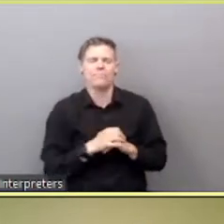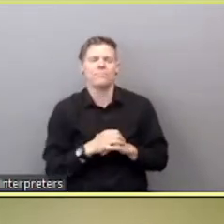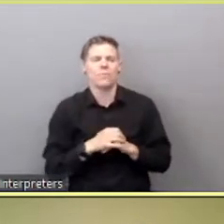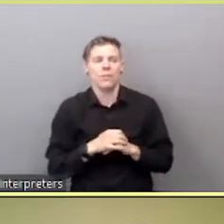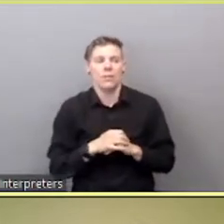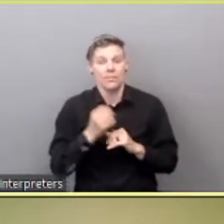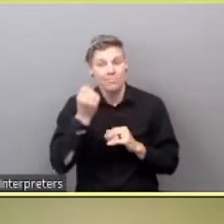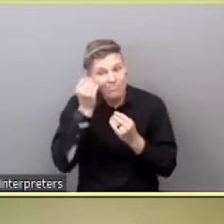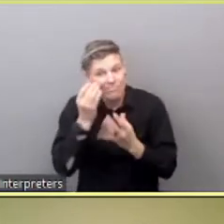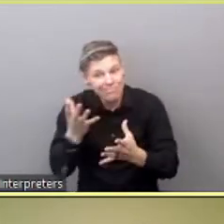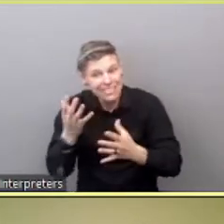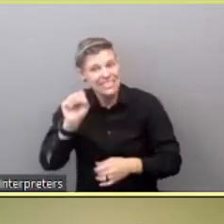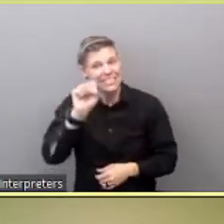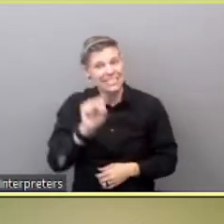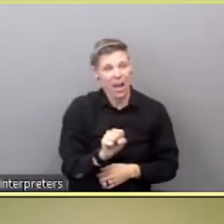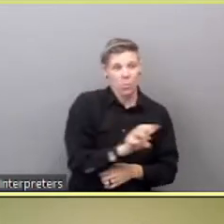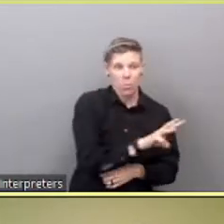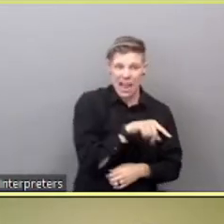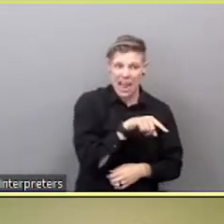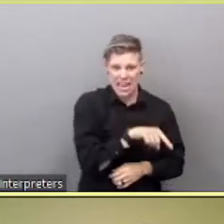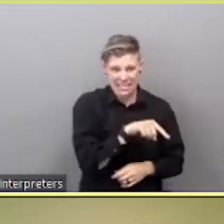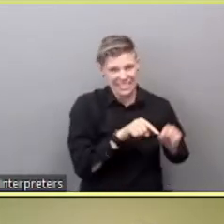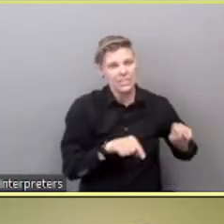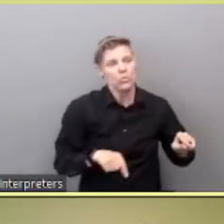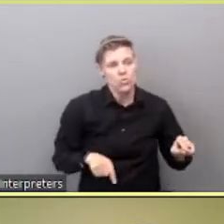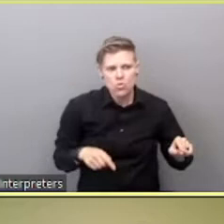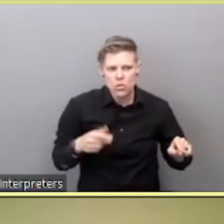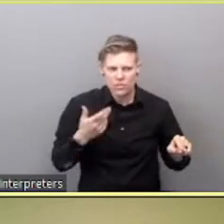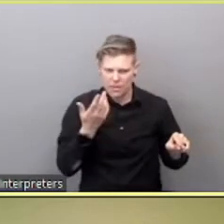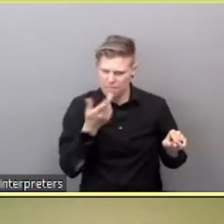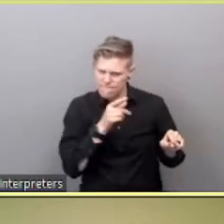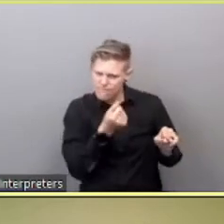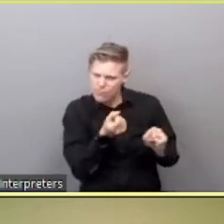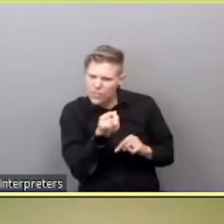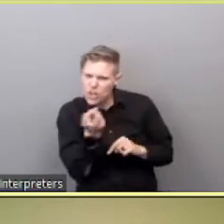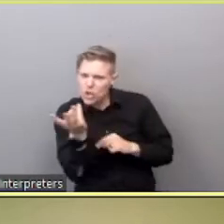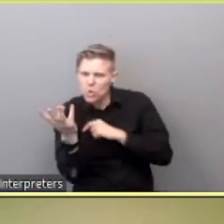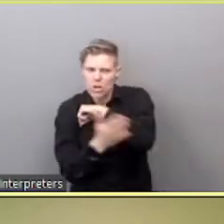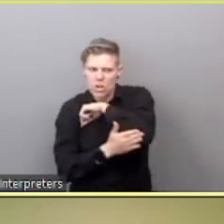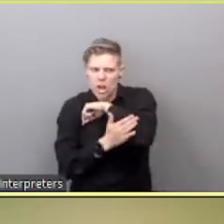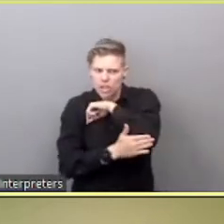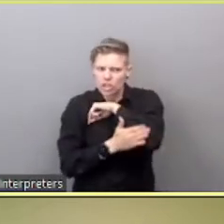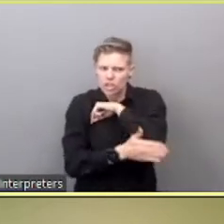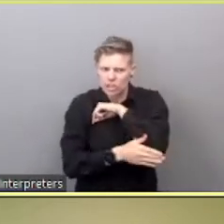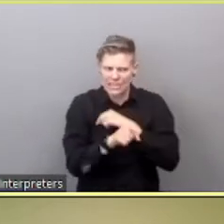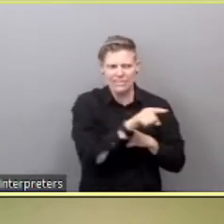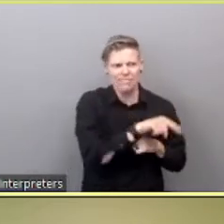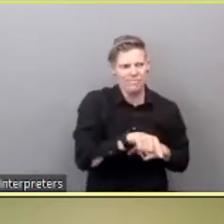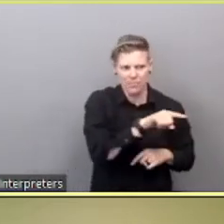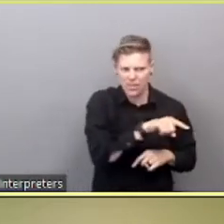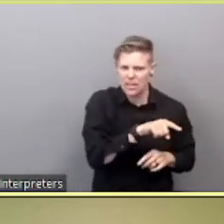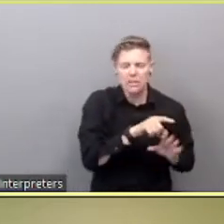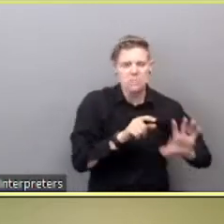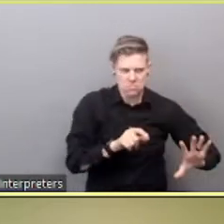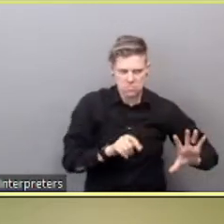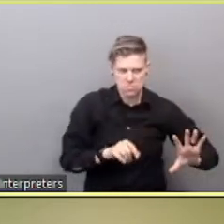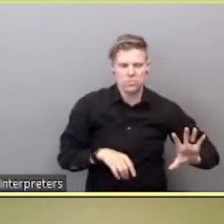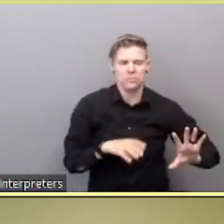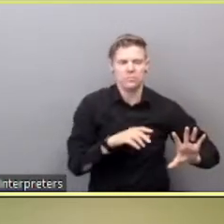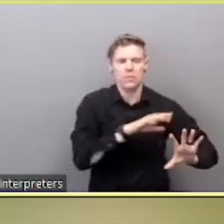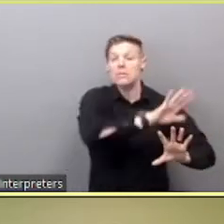earlier, we have counties that not just on the heels of the recession, of the most recent recession,